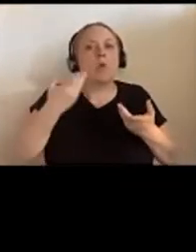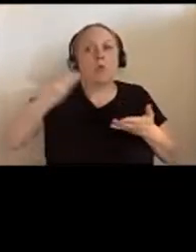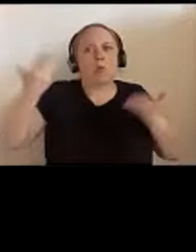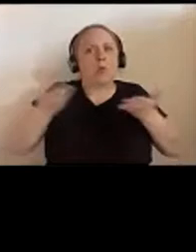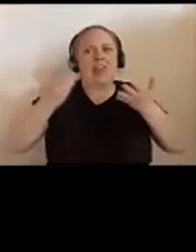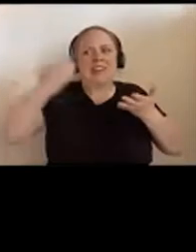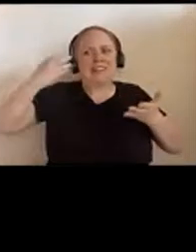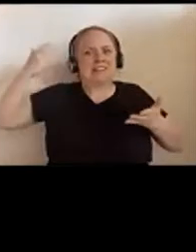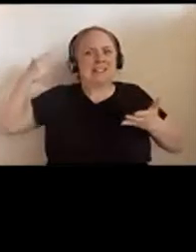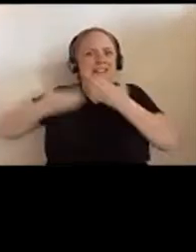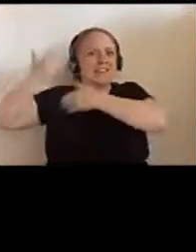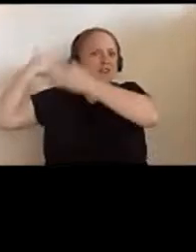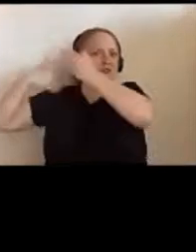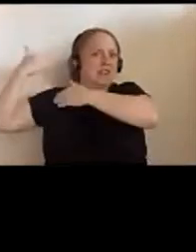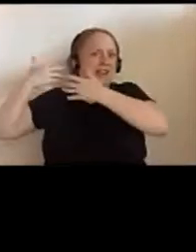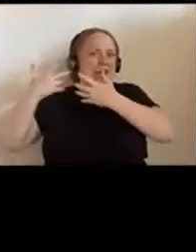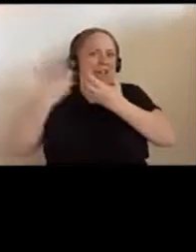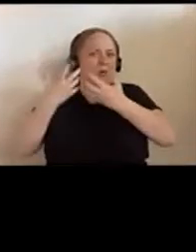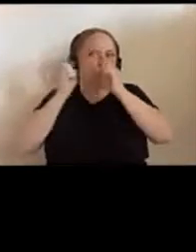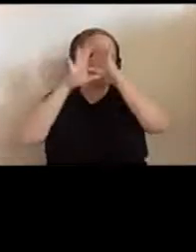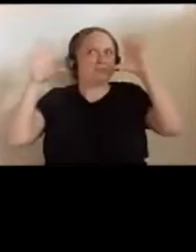it conceptually, it's very difficult.